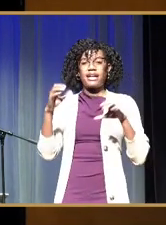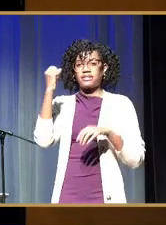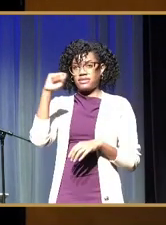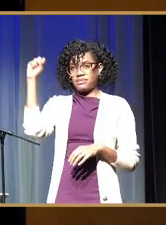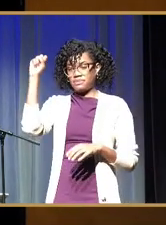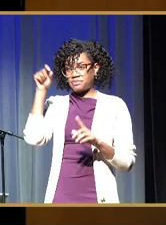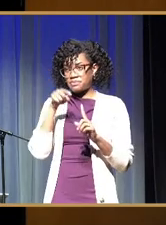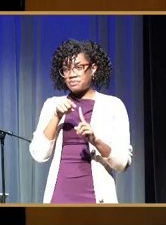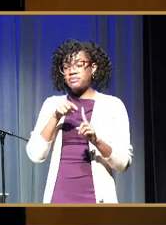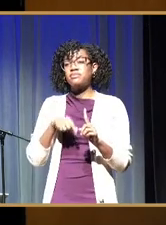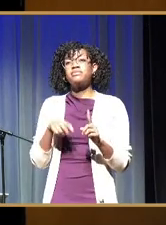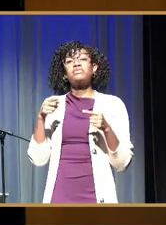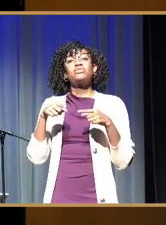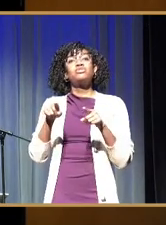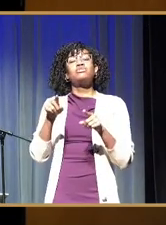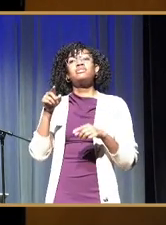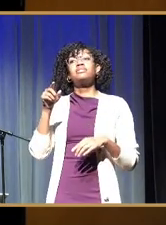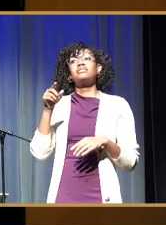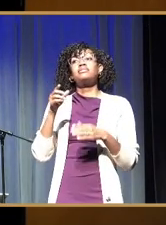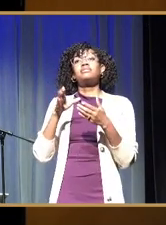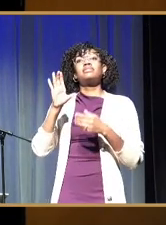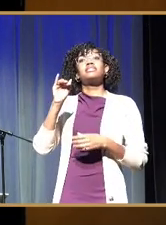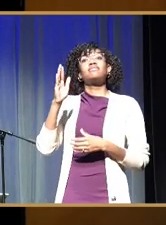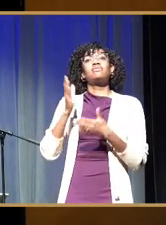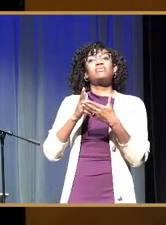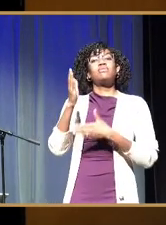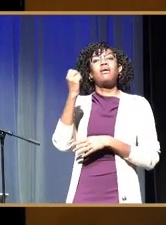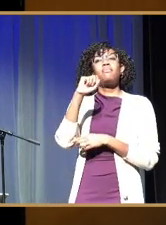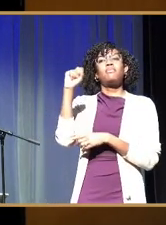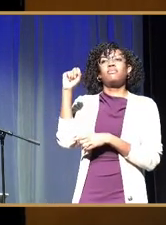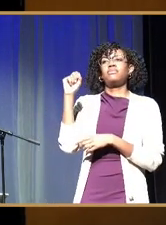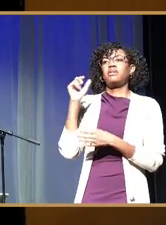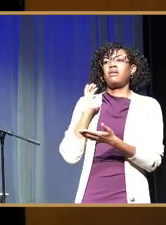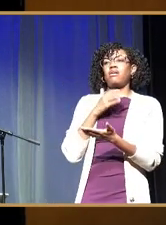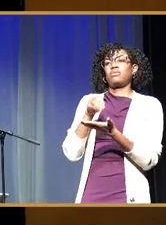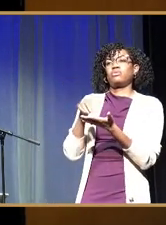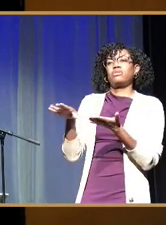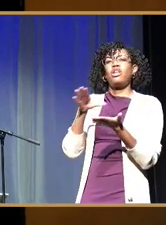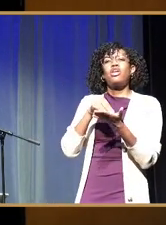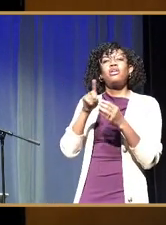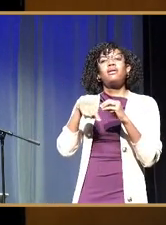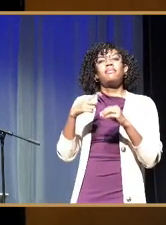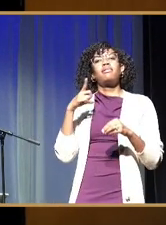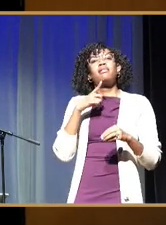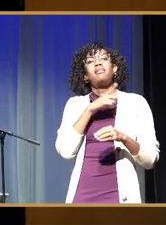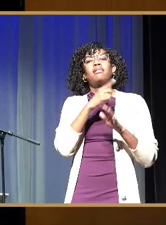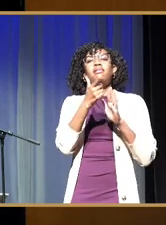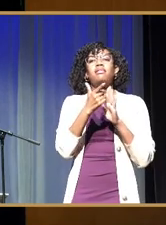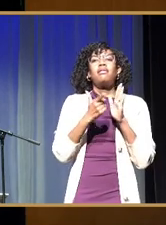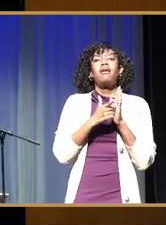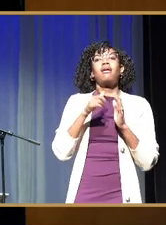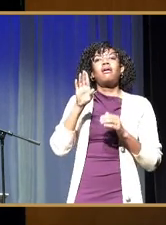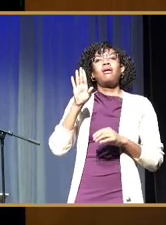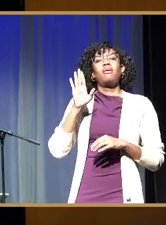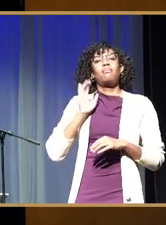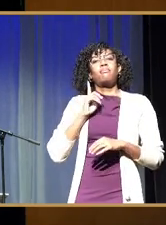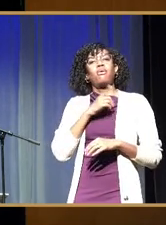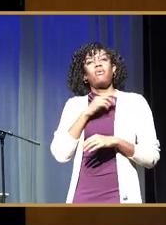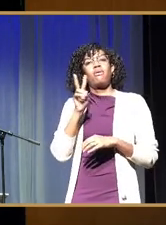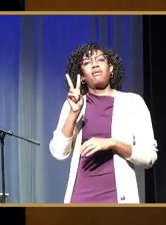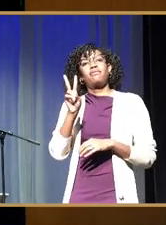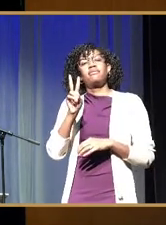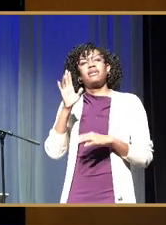During the Civil Rights Movement, our young people learn about legislation, Brown versus the Board of Education, the leaders John Lewis,